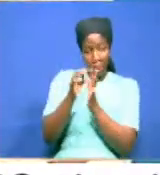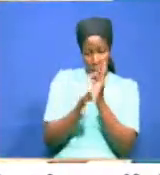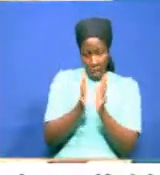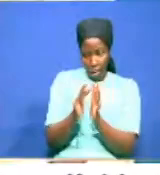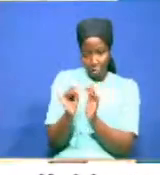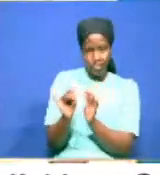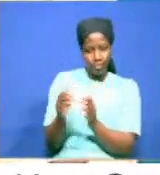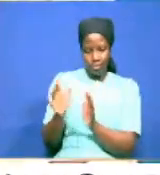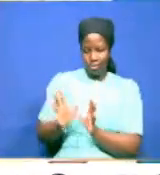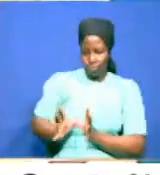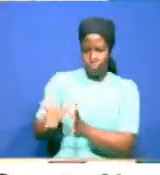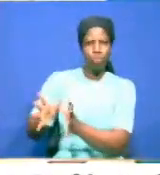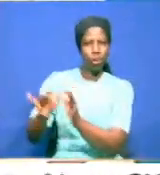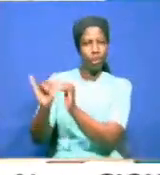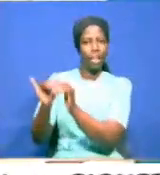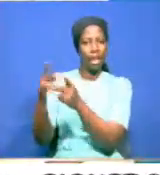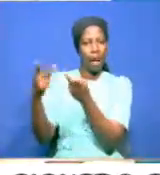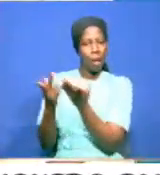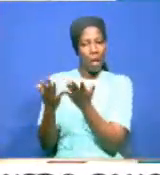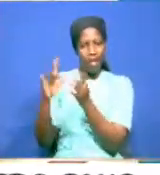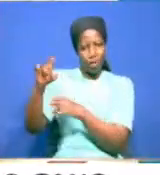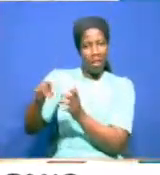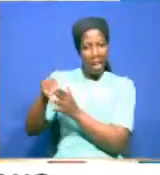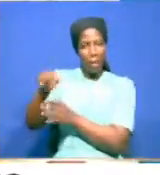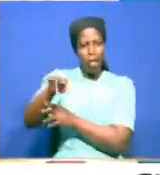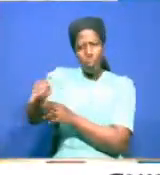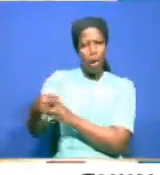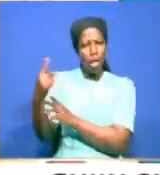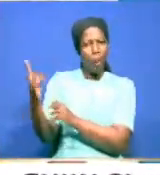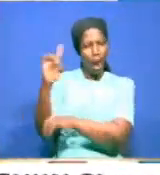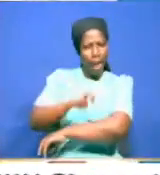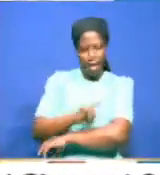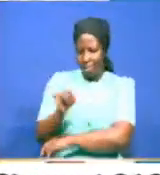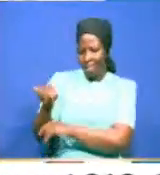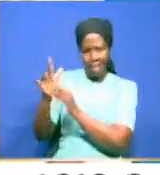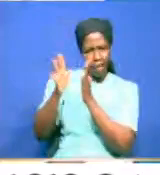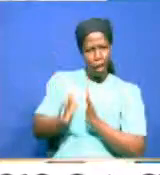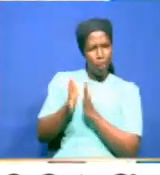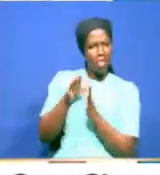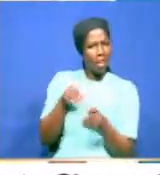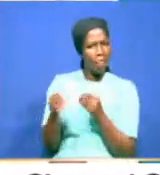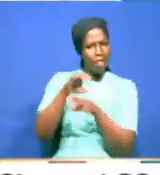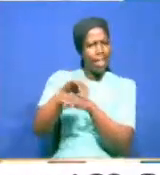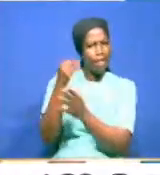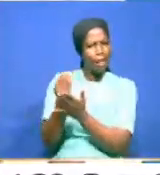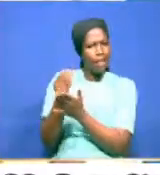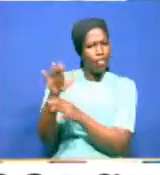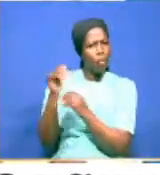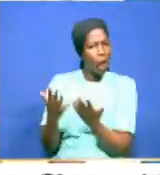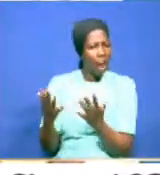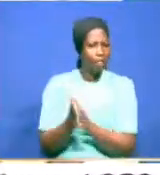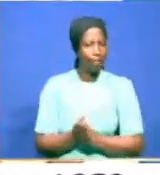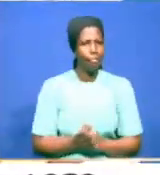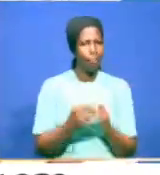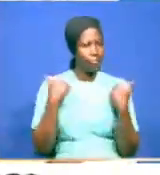they're supposed to pay 2,000 per day, yes, where would someone with a disability get that amount of money? Mm-hmm. So I want to